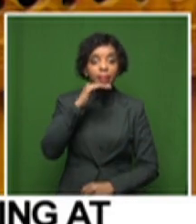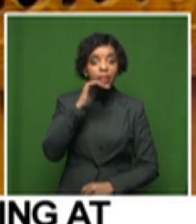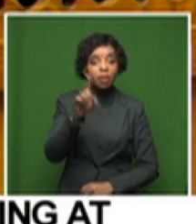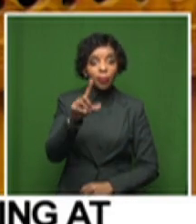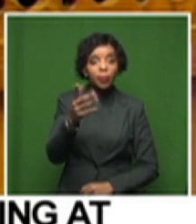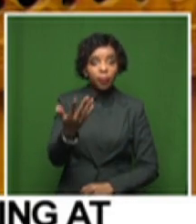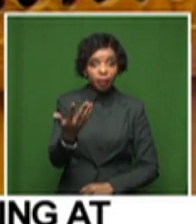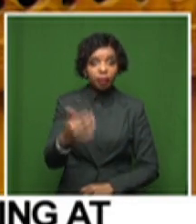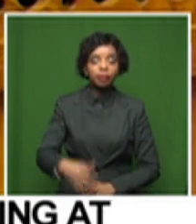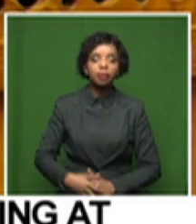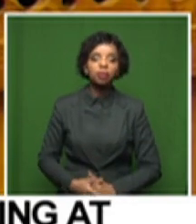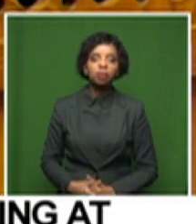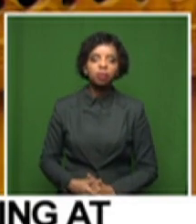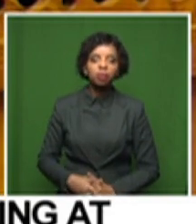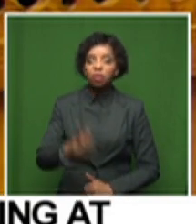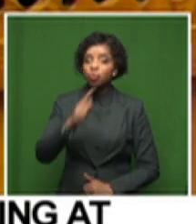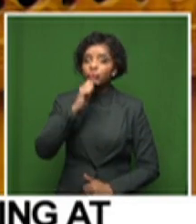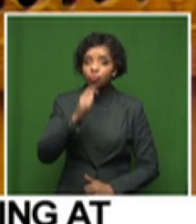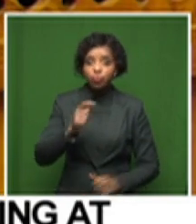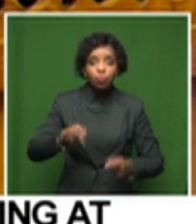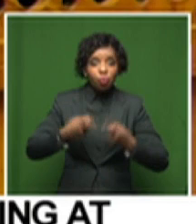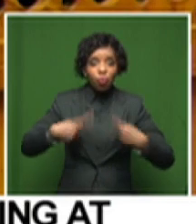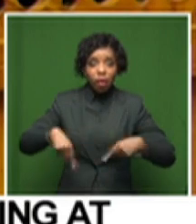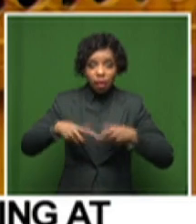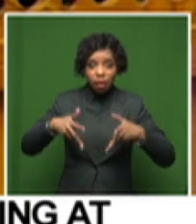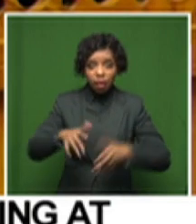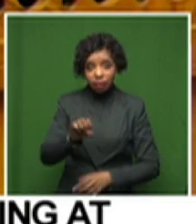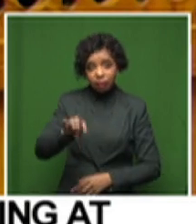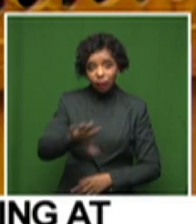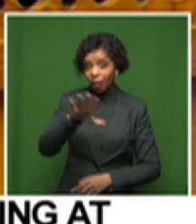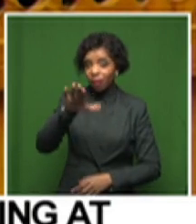we're actually far more poorer than we thought we were.